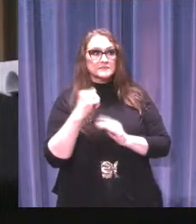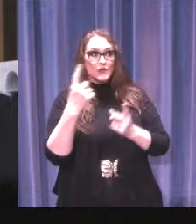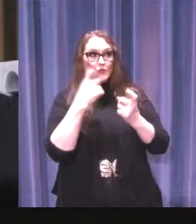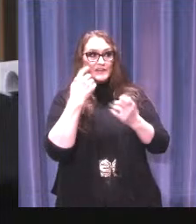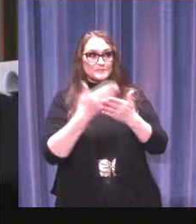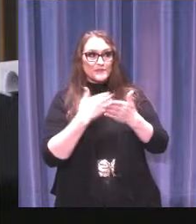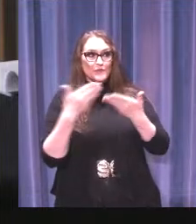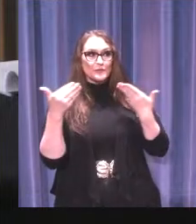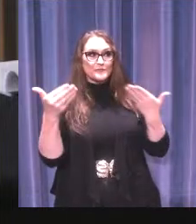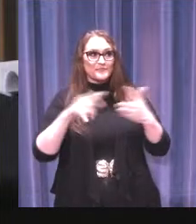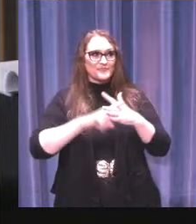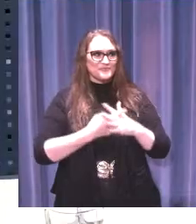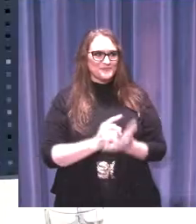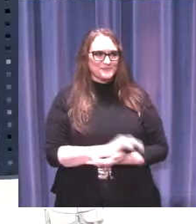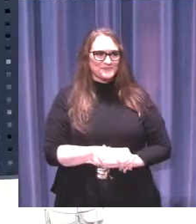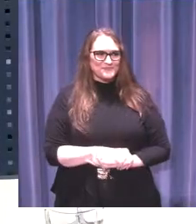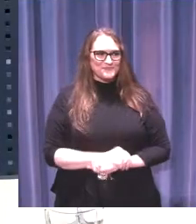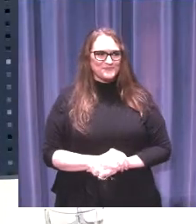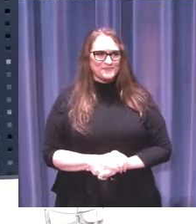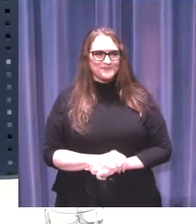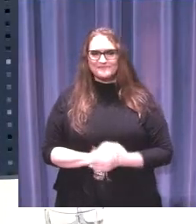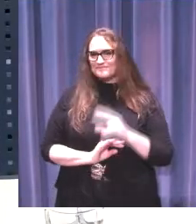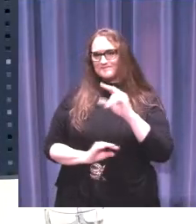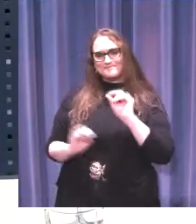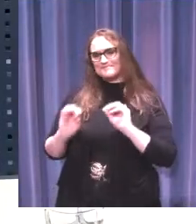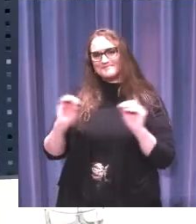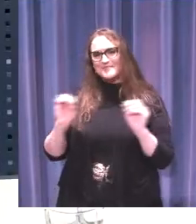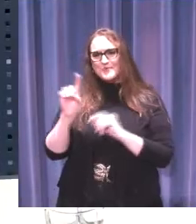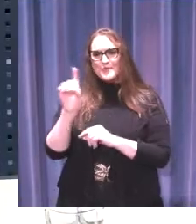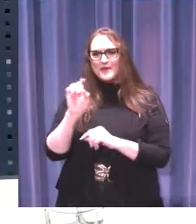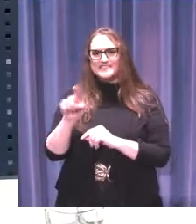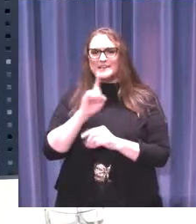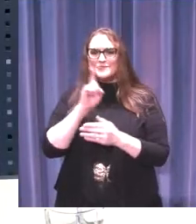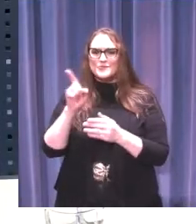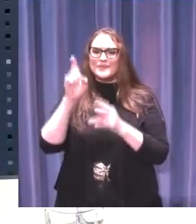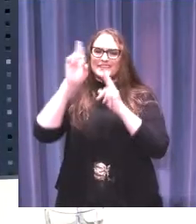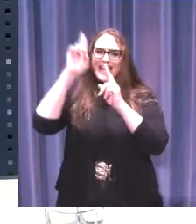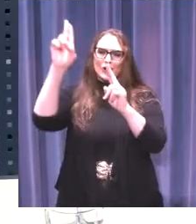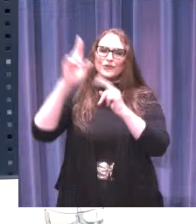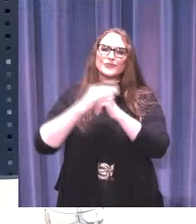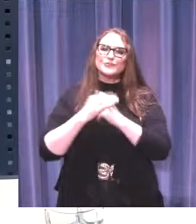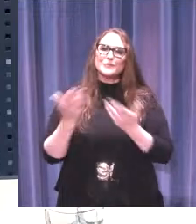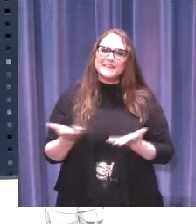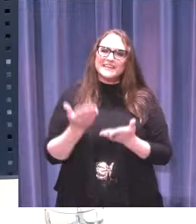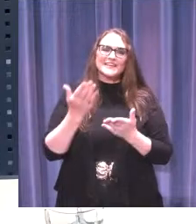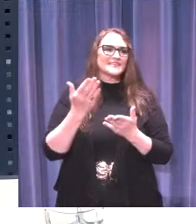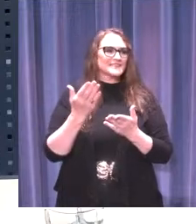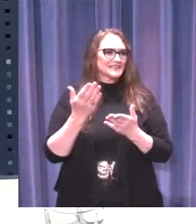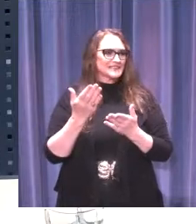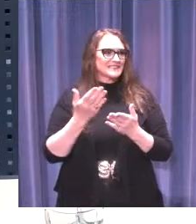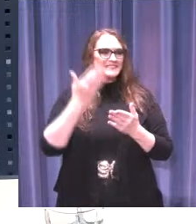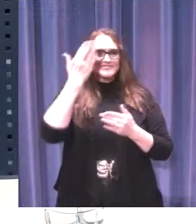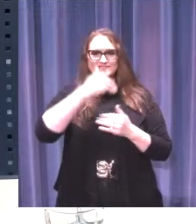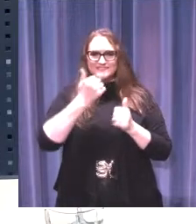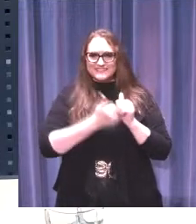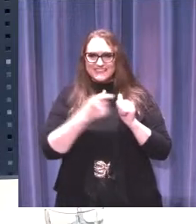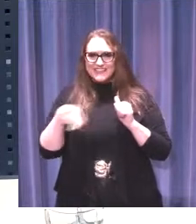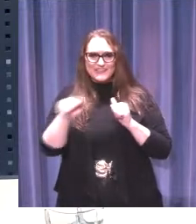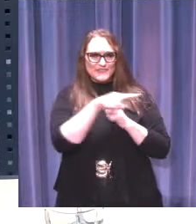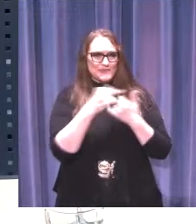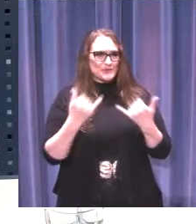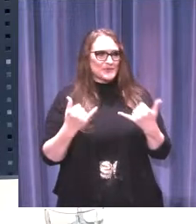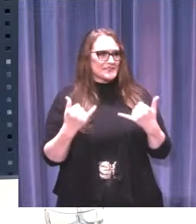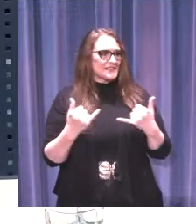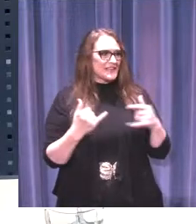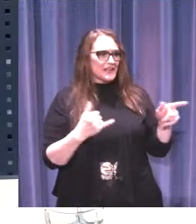us before we get started? No questions. I'm truly honored to be here before each one of you today, and